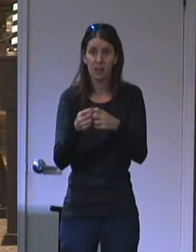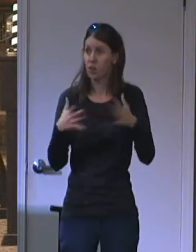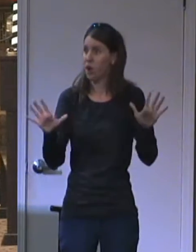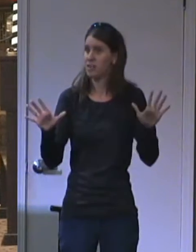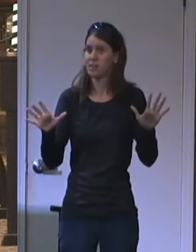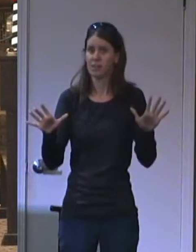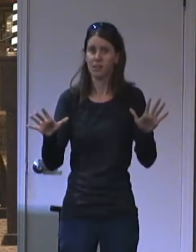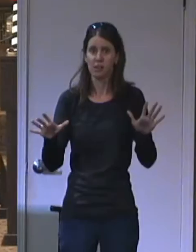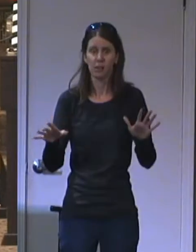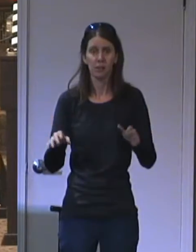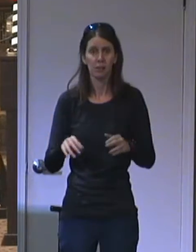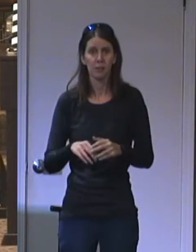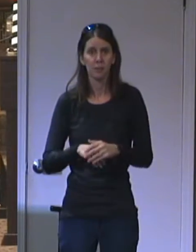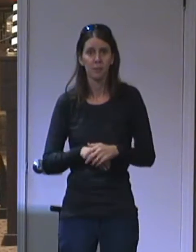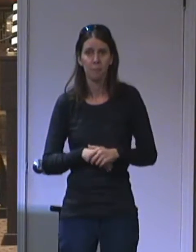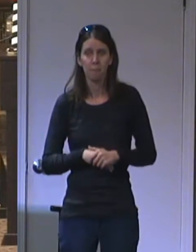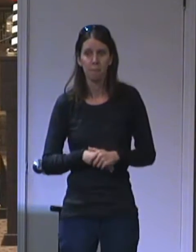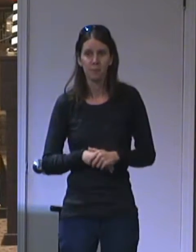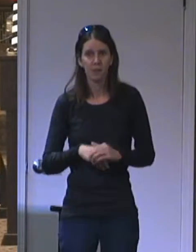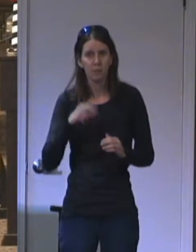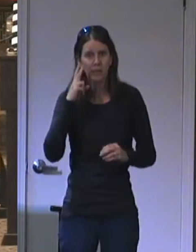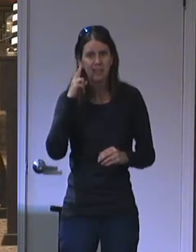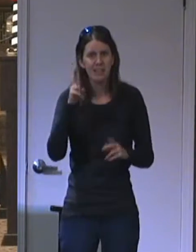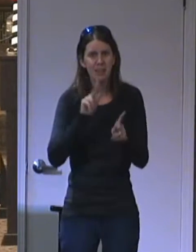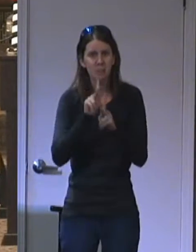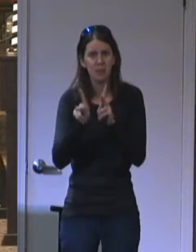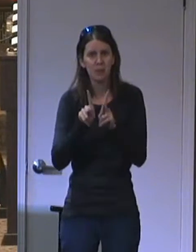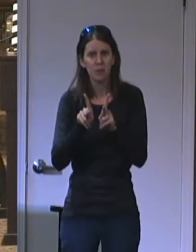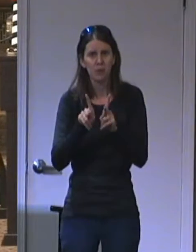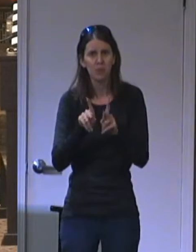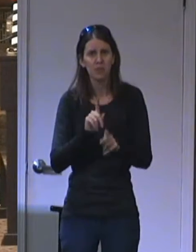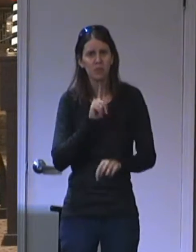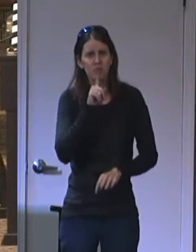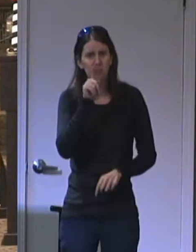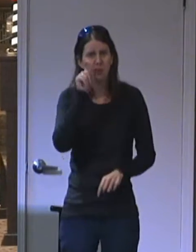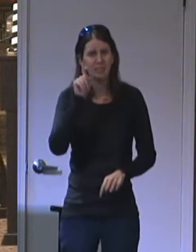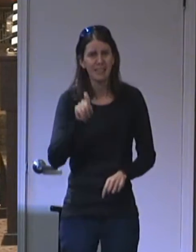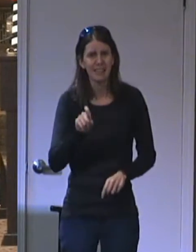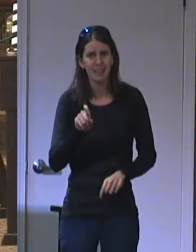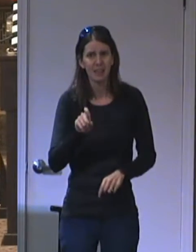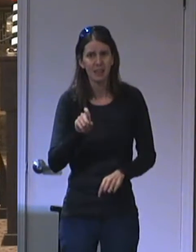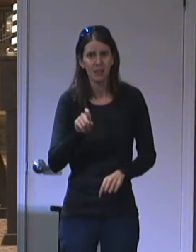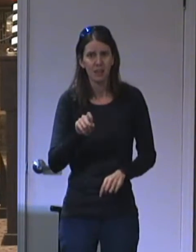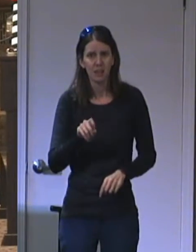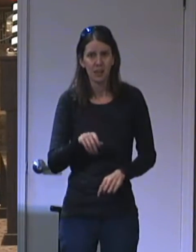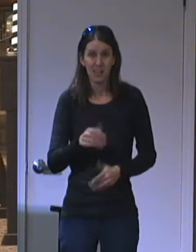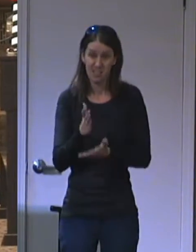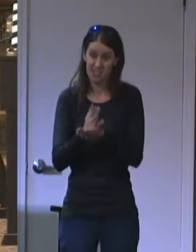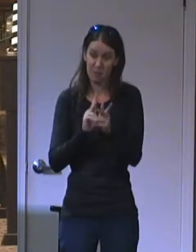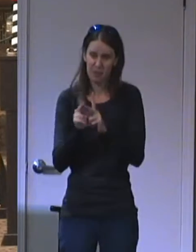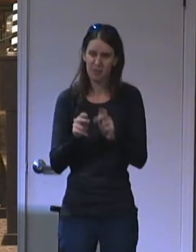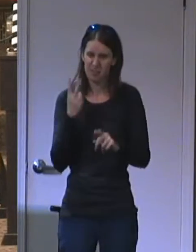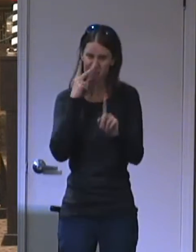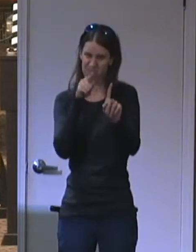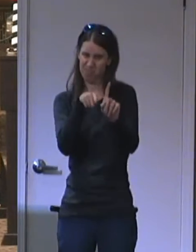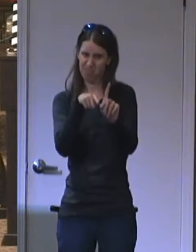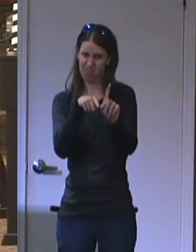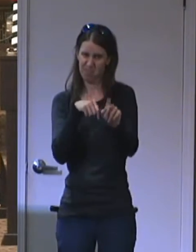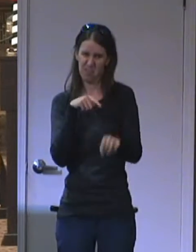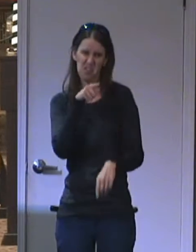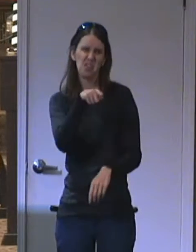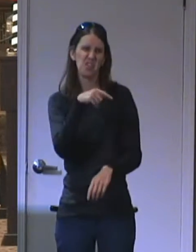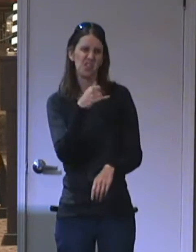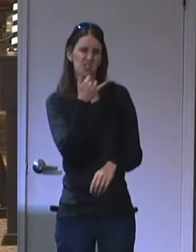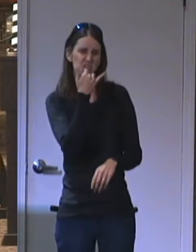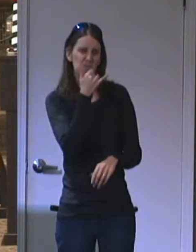And we look around and we see real need. And I know some would look at them and say, you know what? It's their